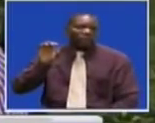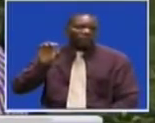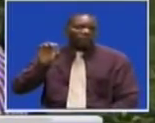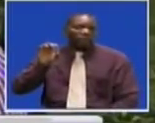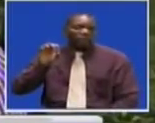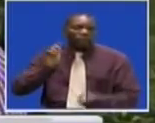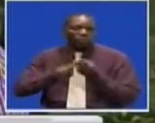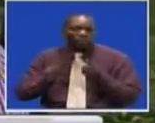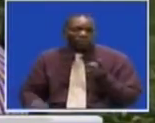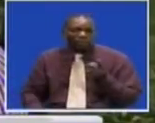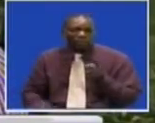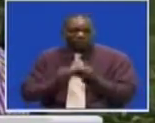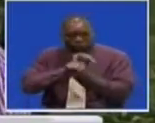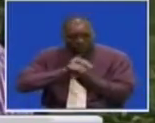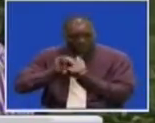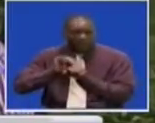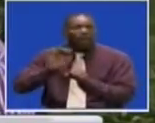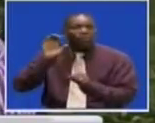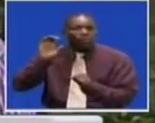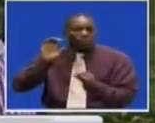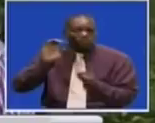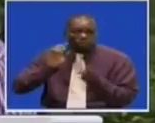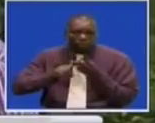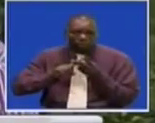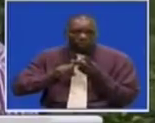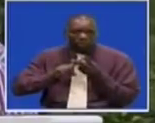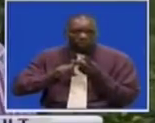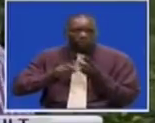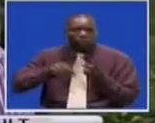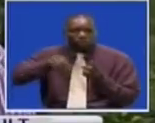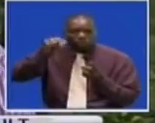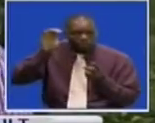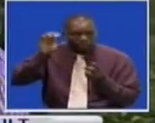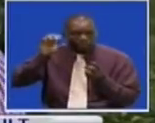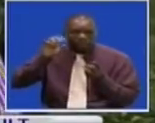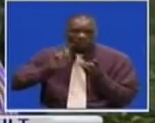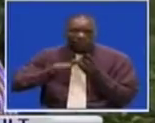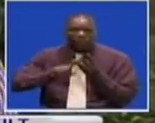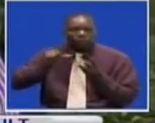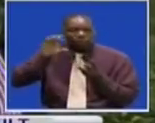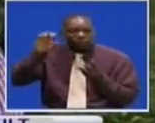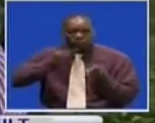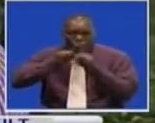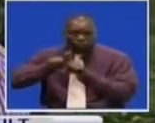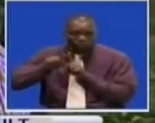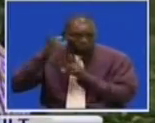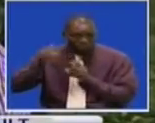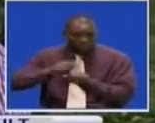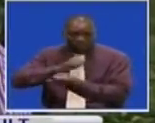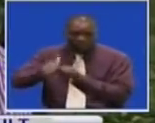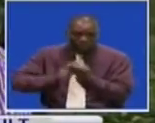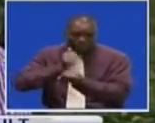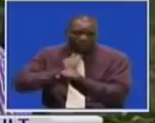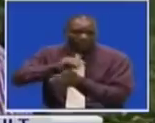servicing Muchinga, Northern and Ruapula, and is centrally located here. The